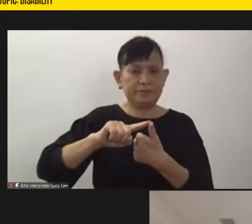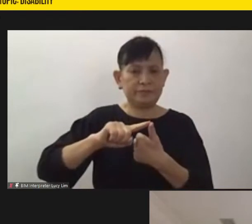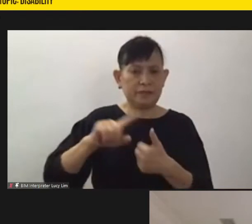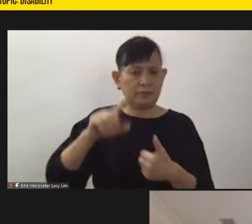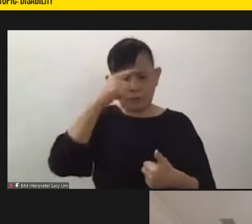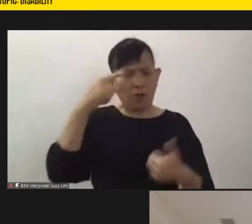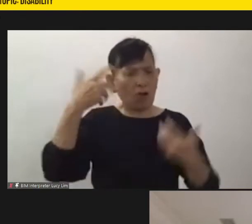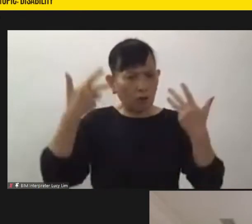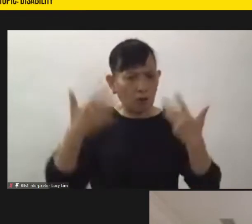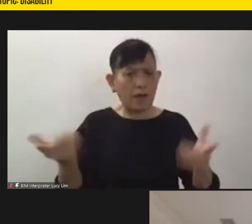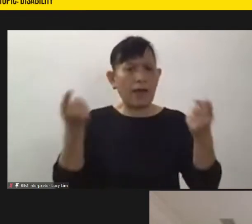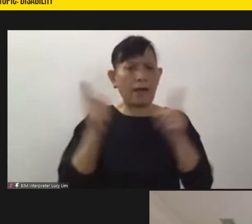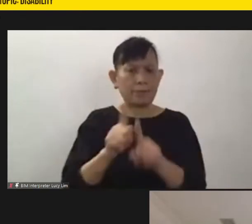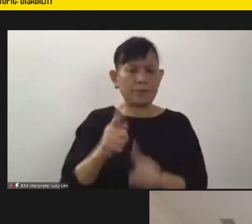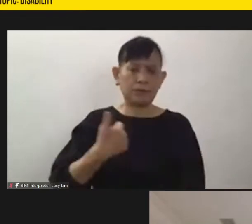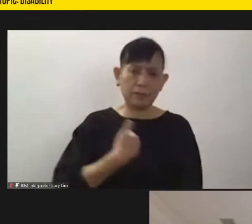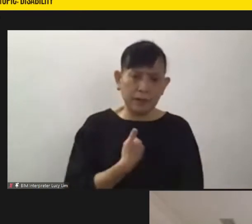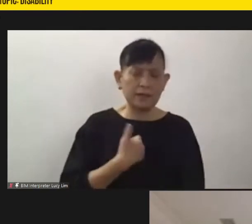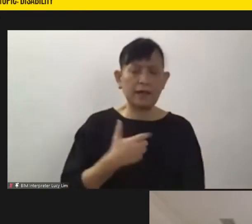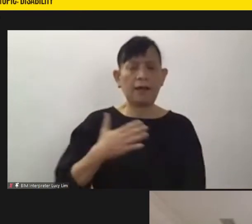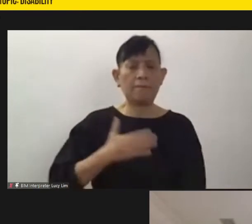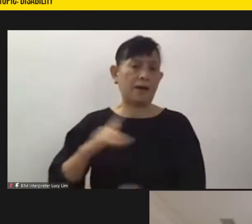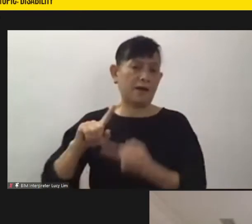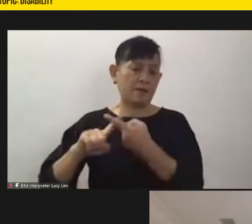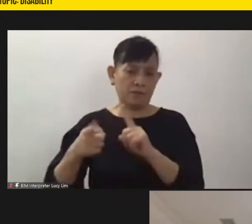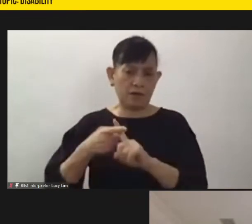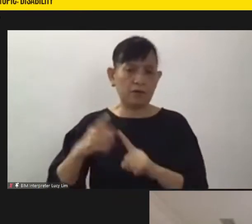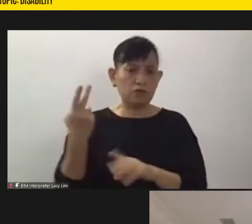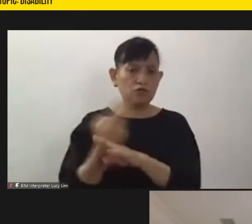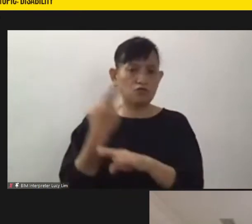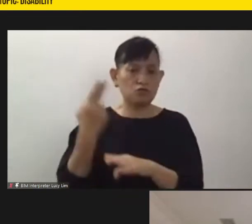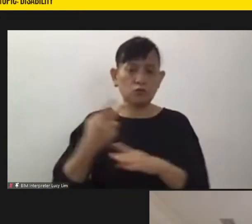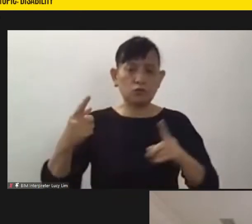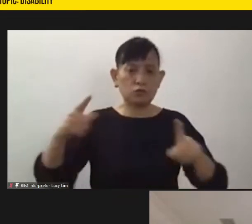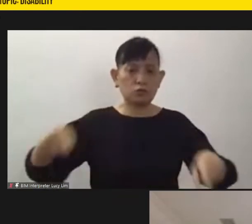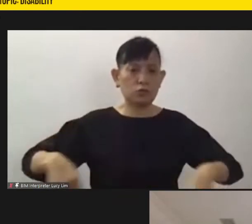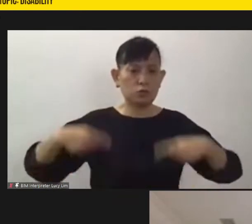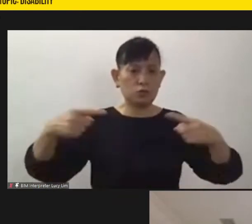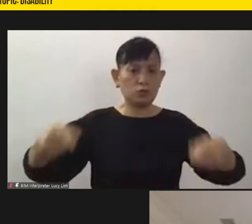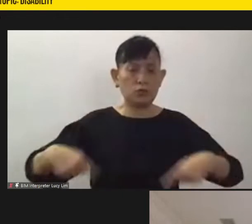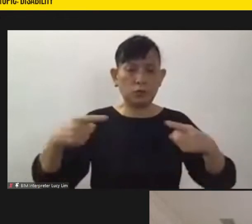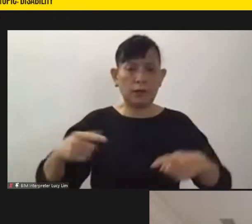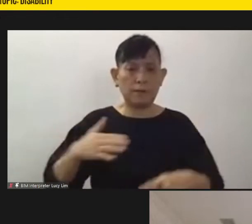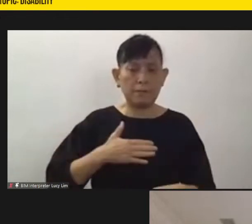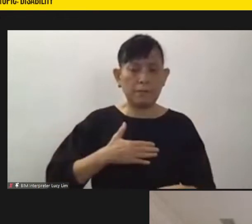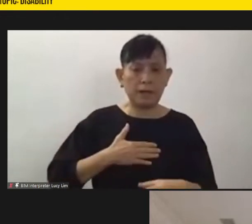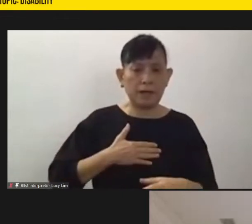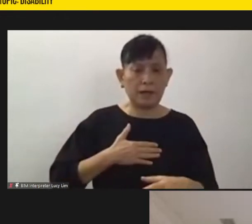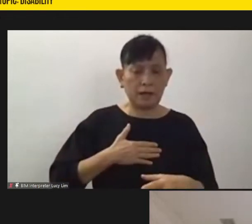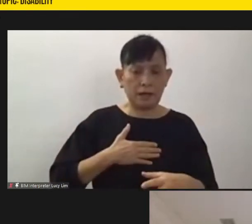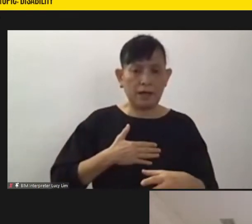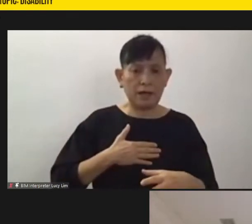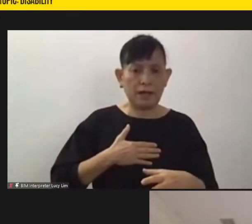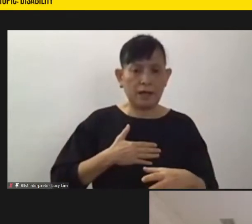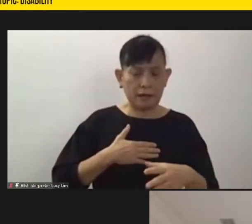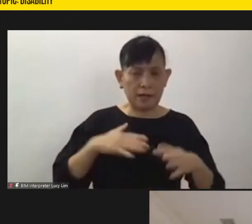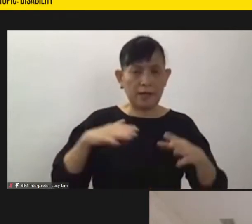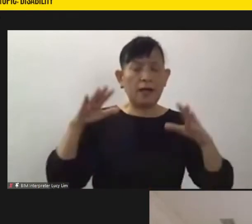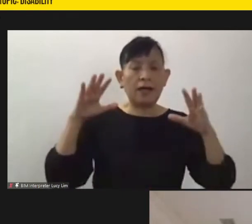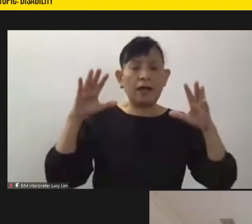myself, my friend who is using a wheelchair. I'm sorry to say that my house is not really that